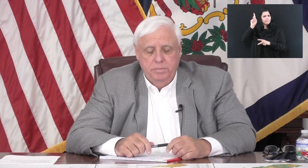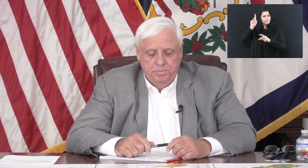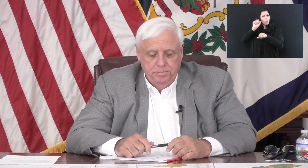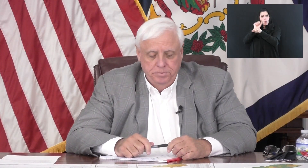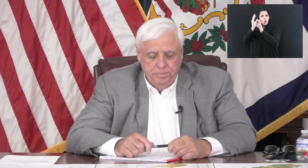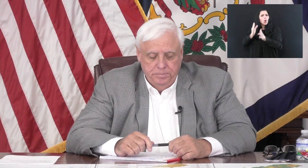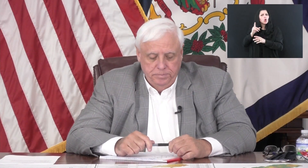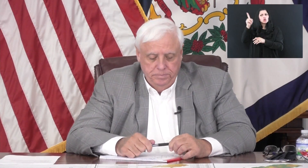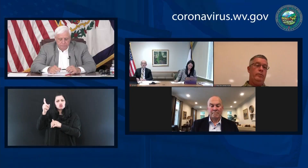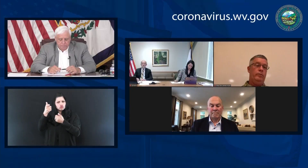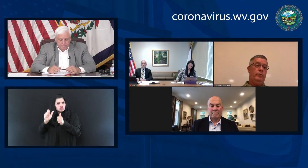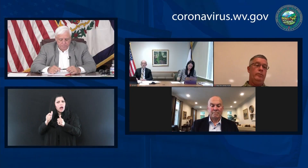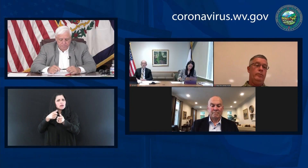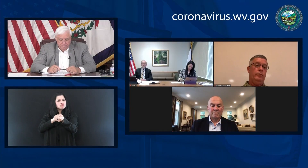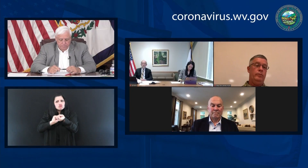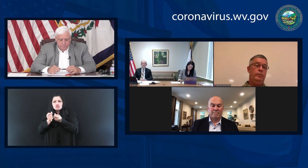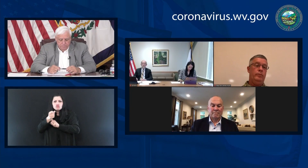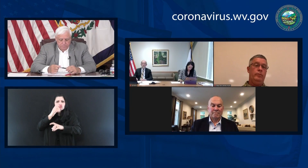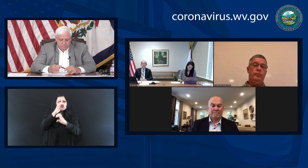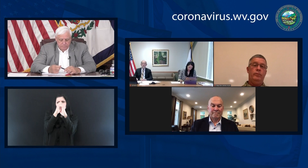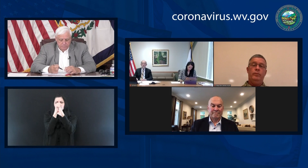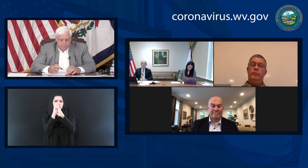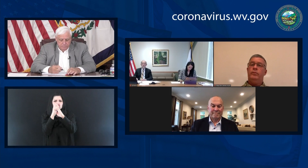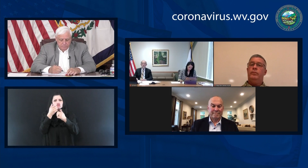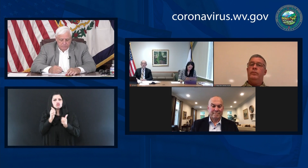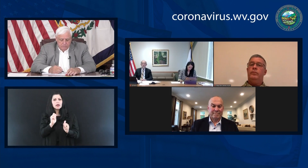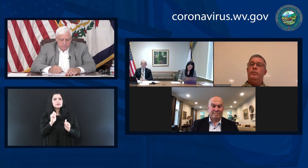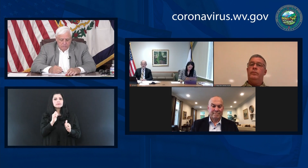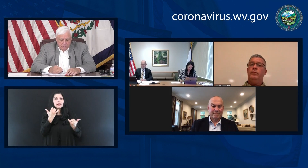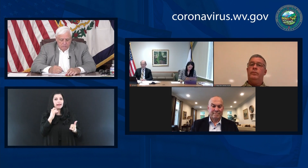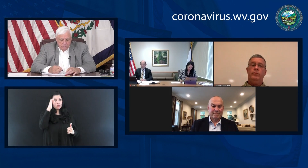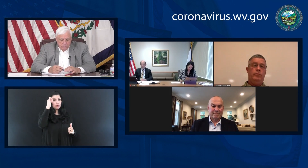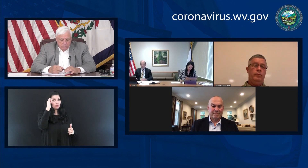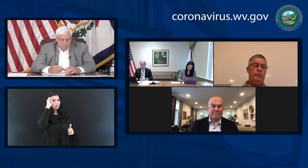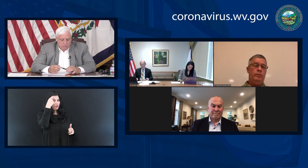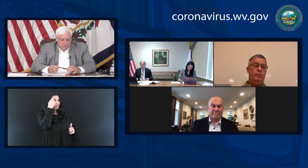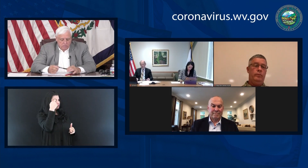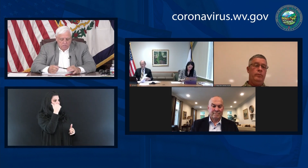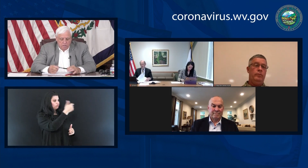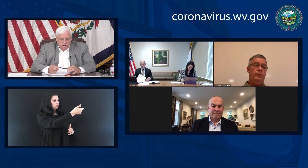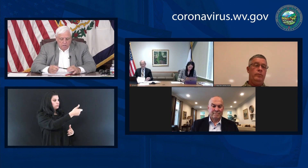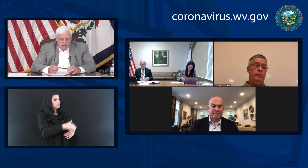up. All right, thank you, Phil. Governor, back to you.